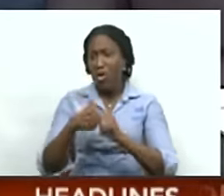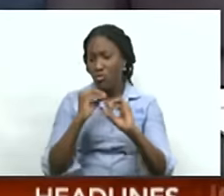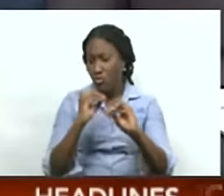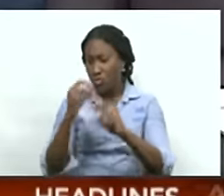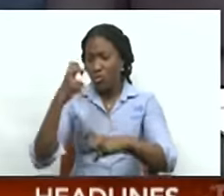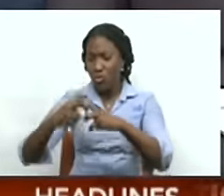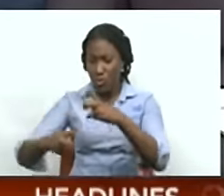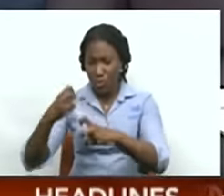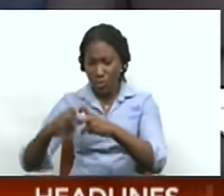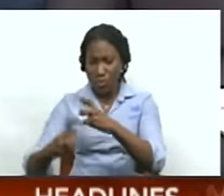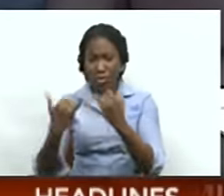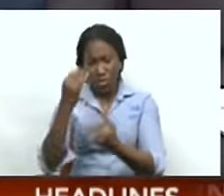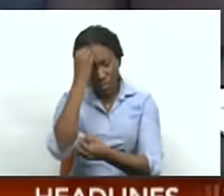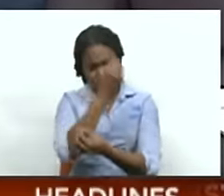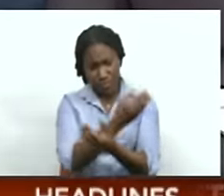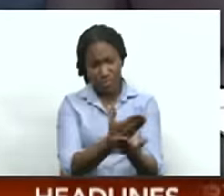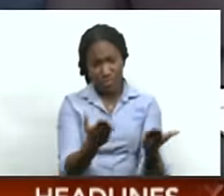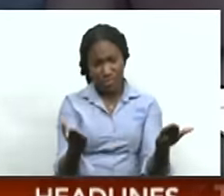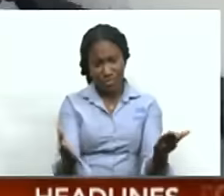more.